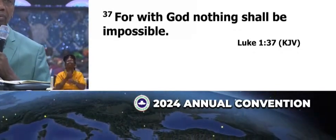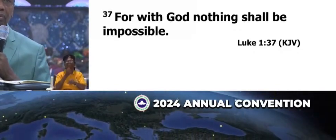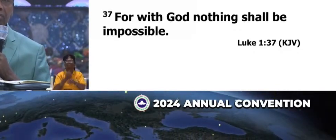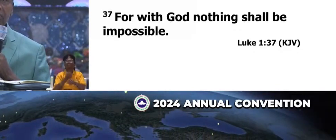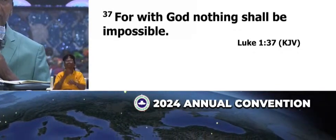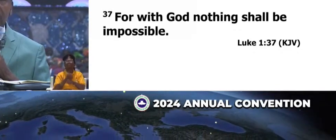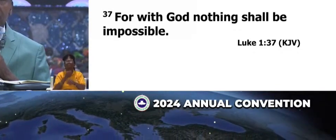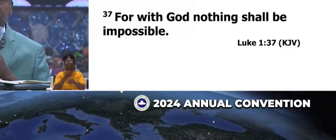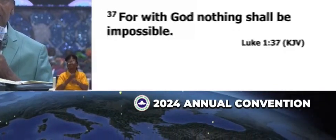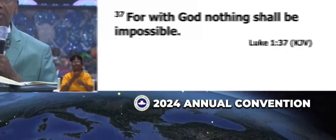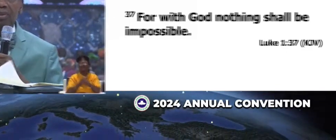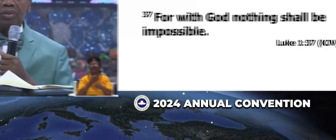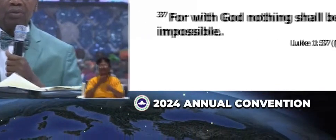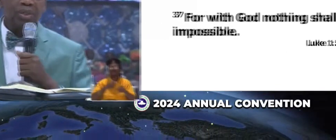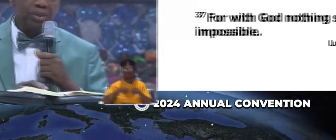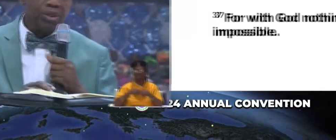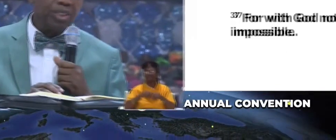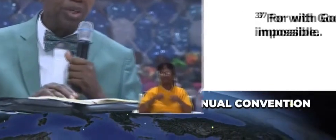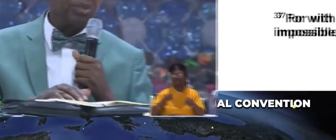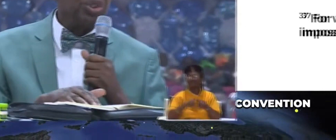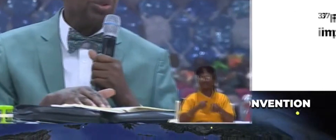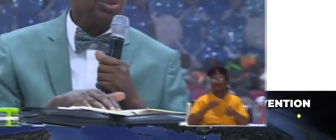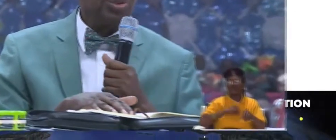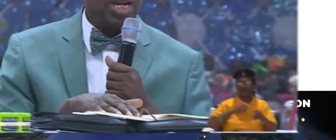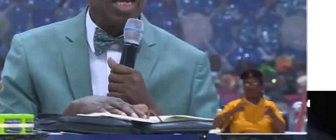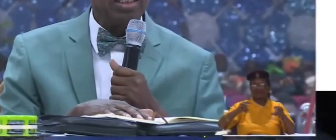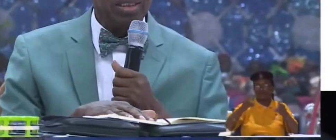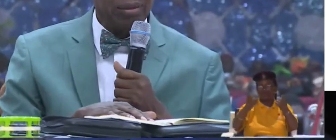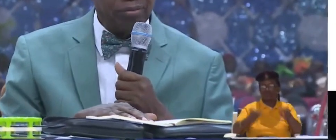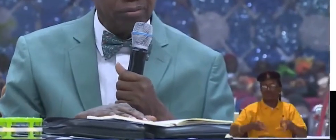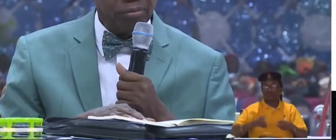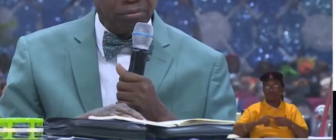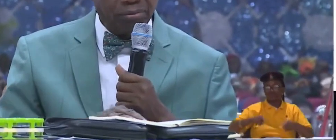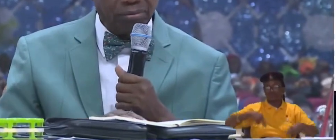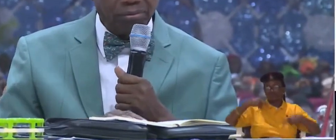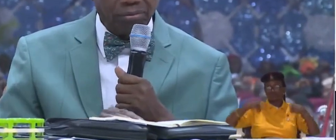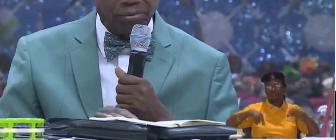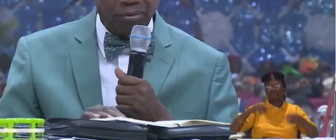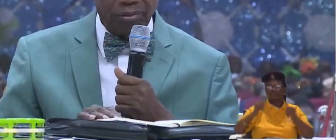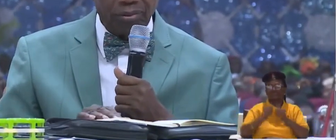impossible. So I want to rejoice with you tonight